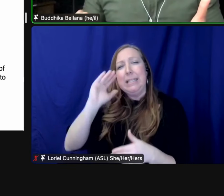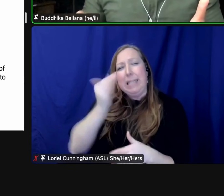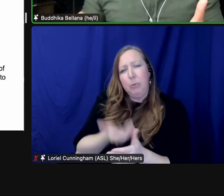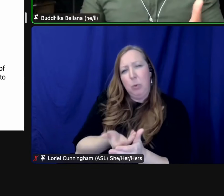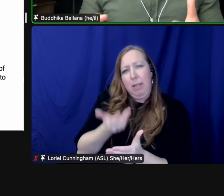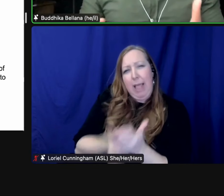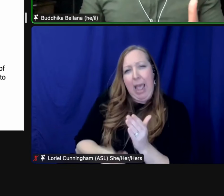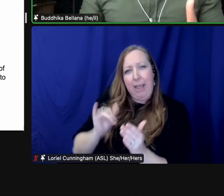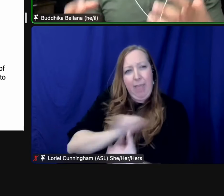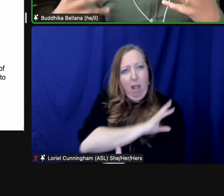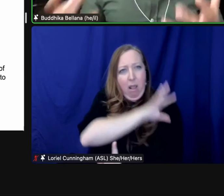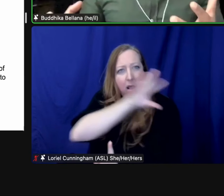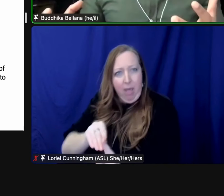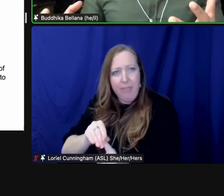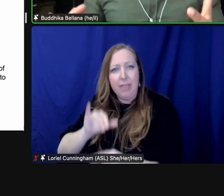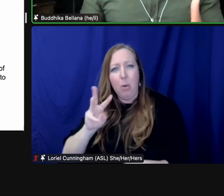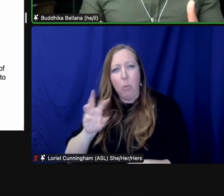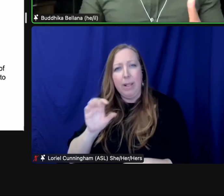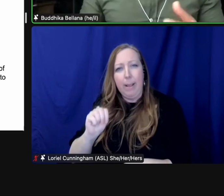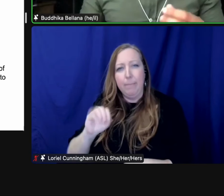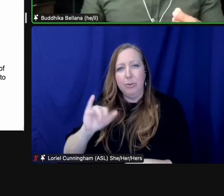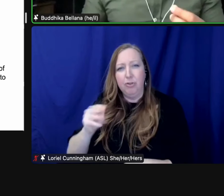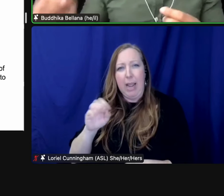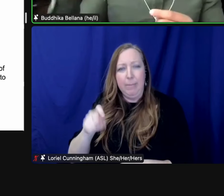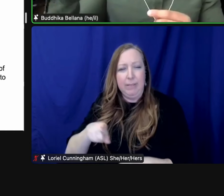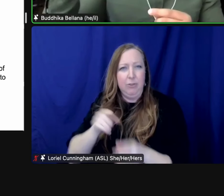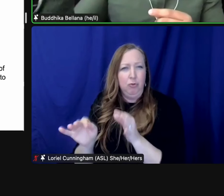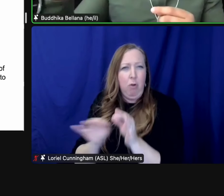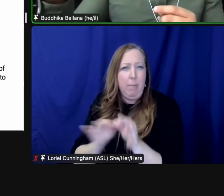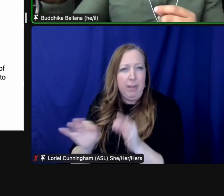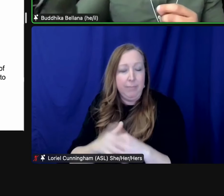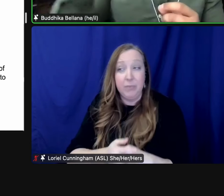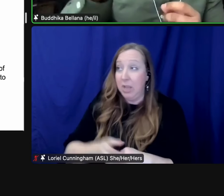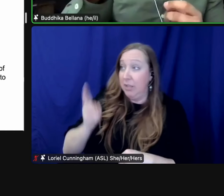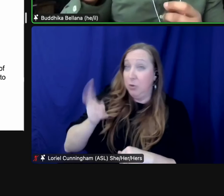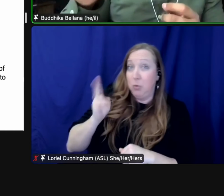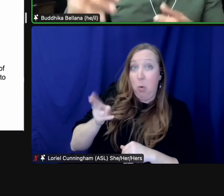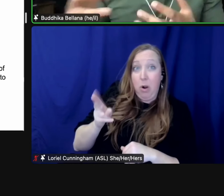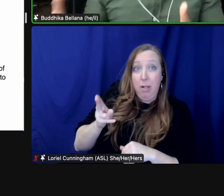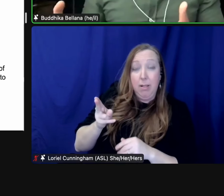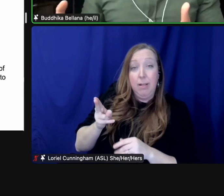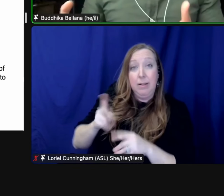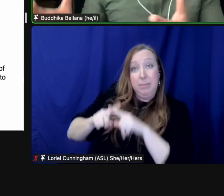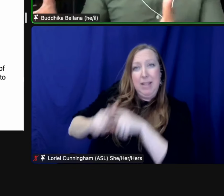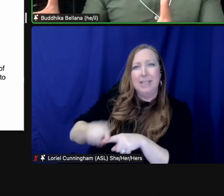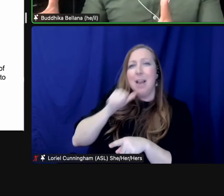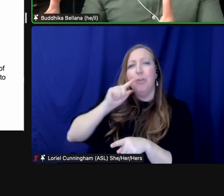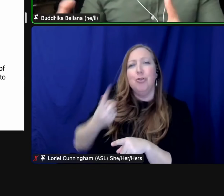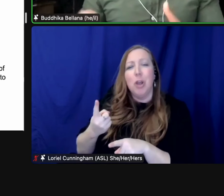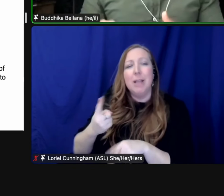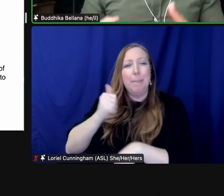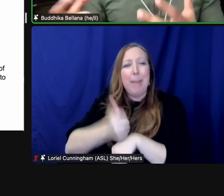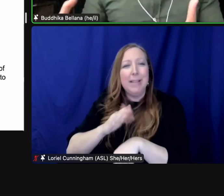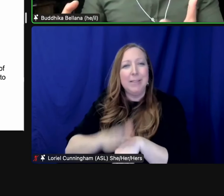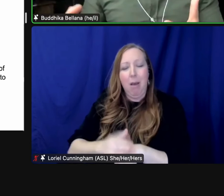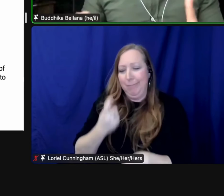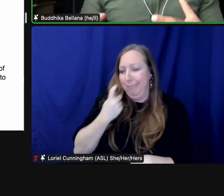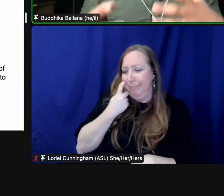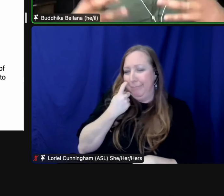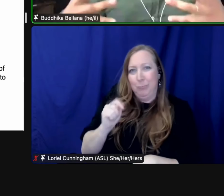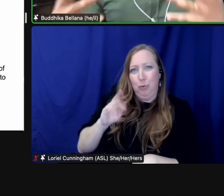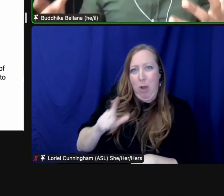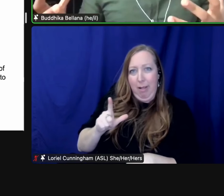describing. So this history dependence is not just like from one trial to the next, if you consider what William James is describing.